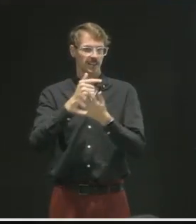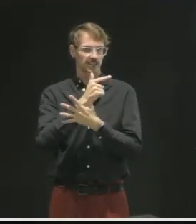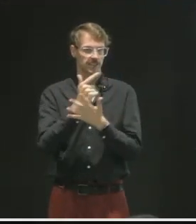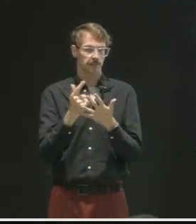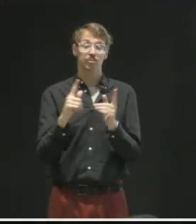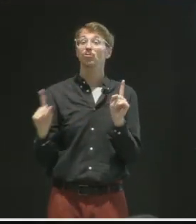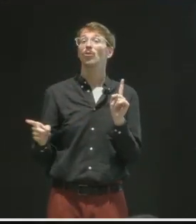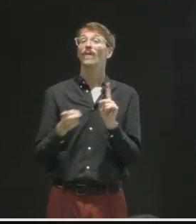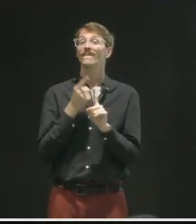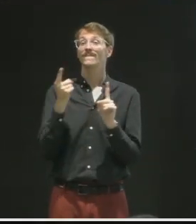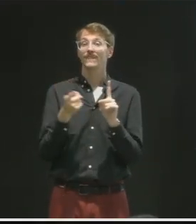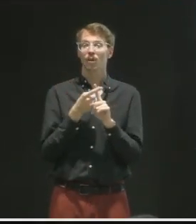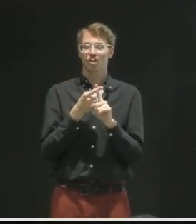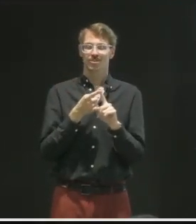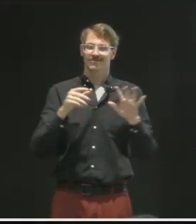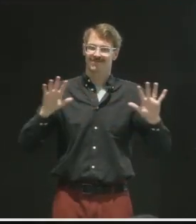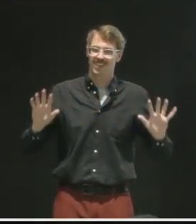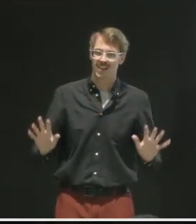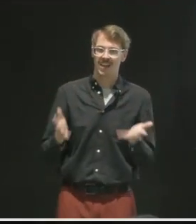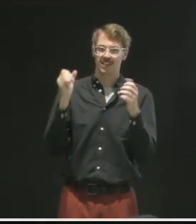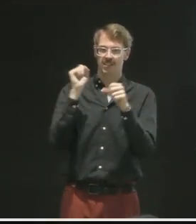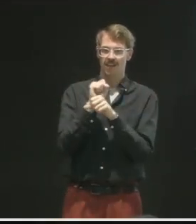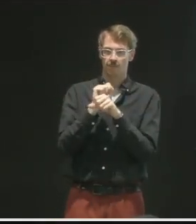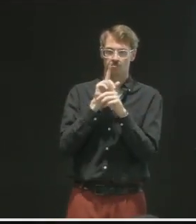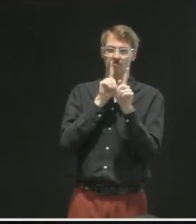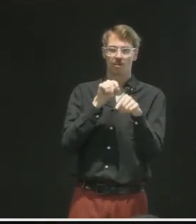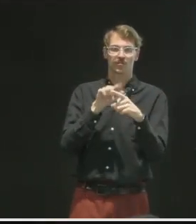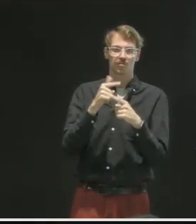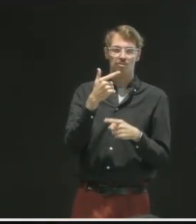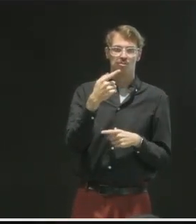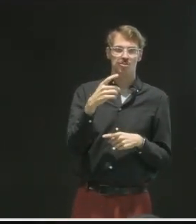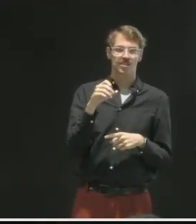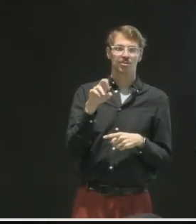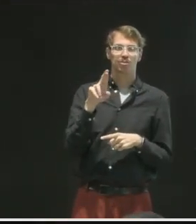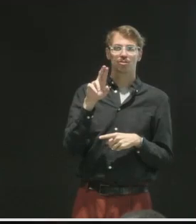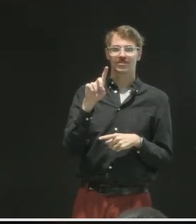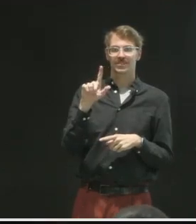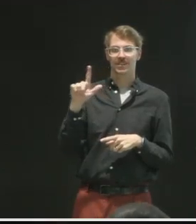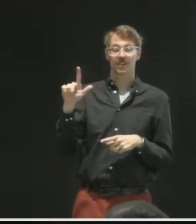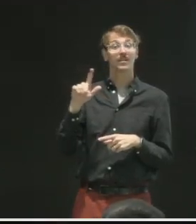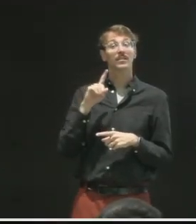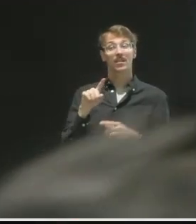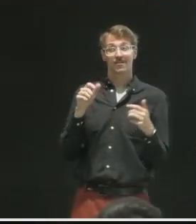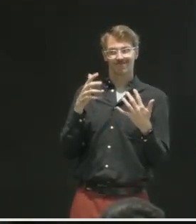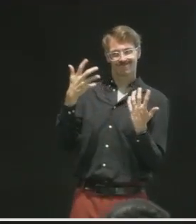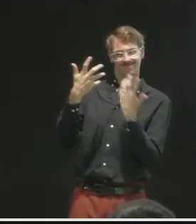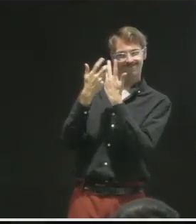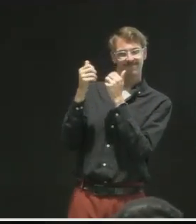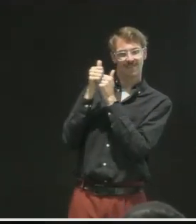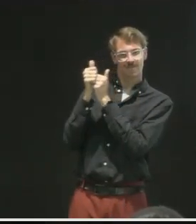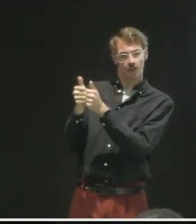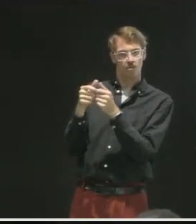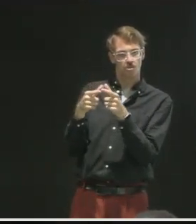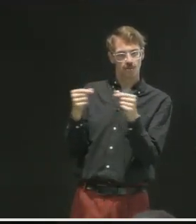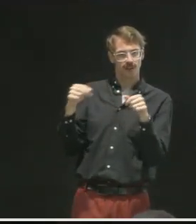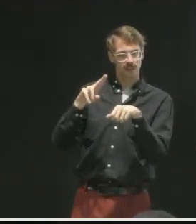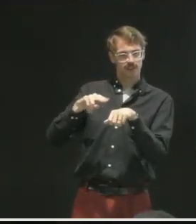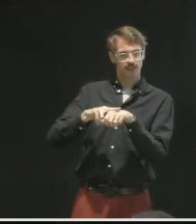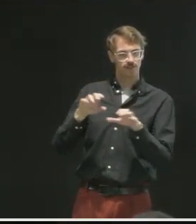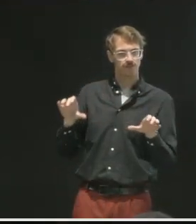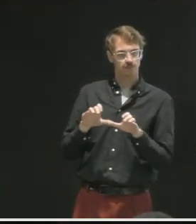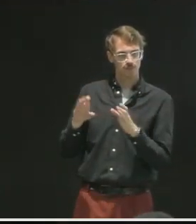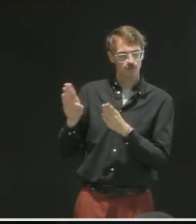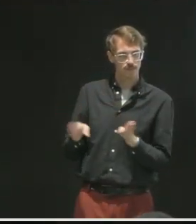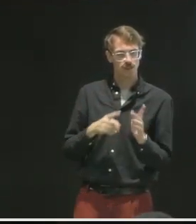efforts in gender-responsive DLL in accordance with JICA's Japan's National Action Plan on Women, Peace and